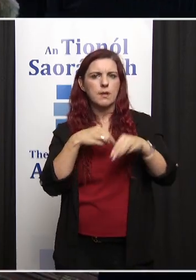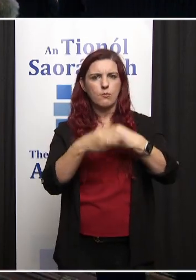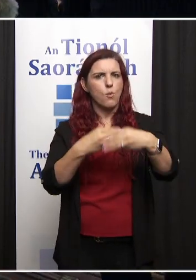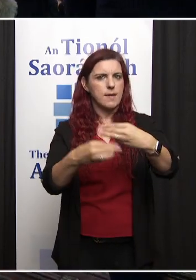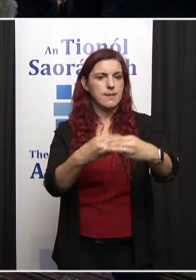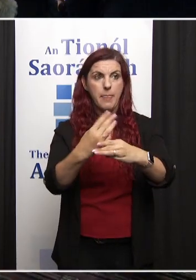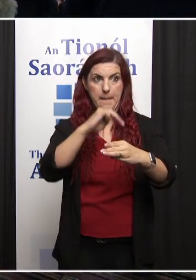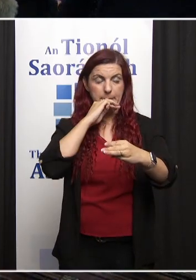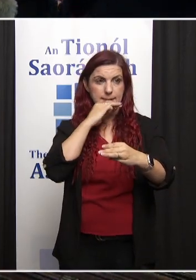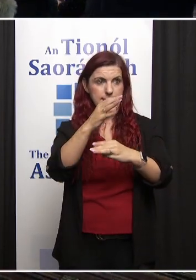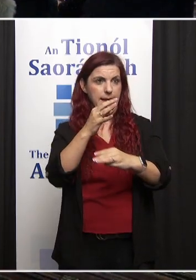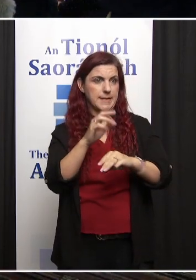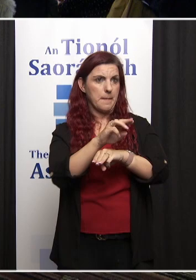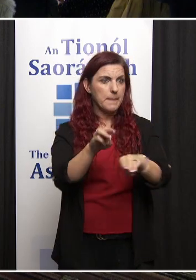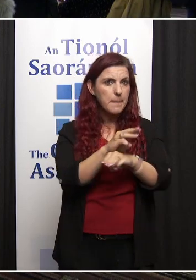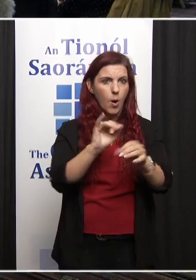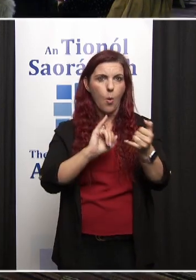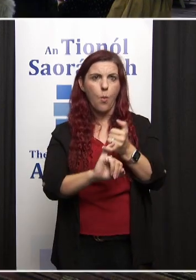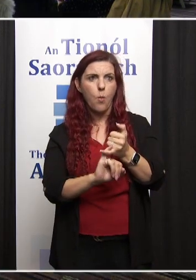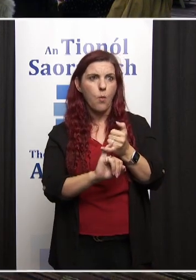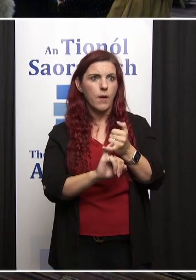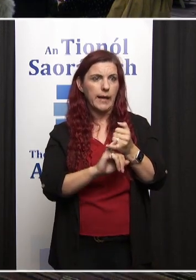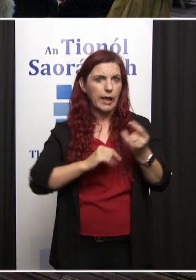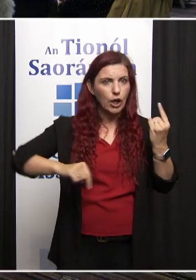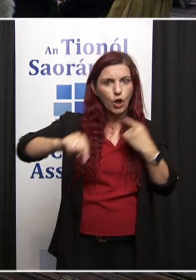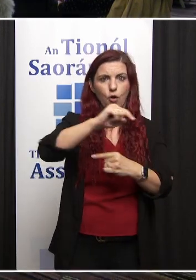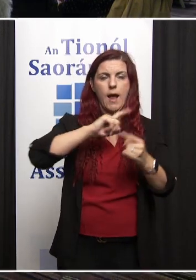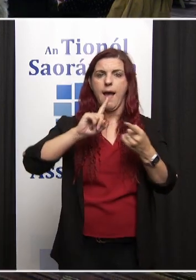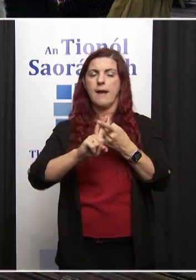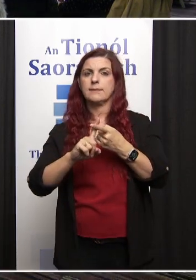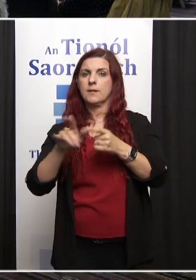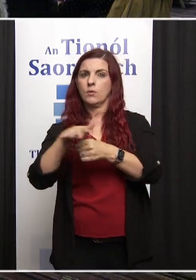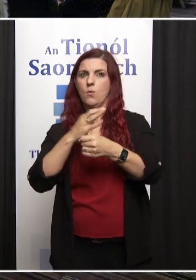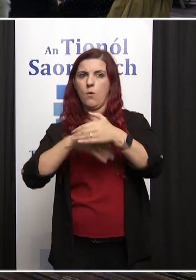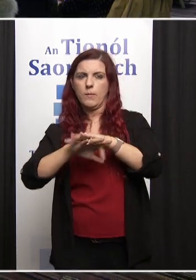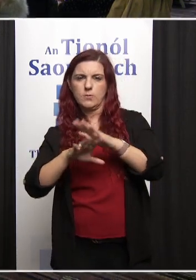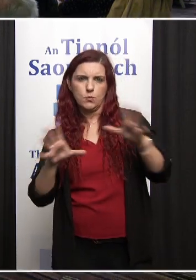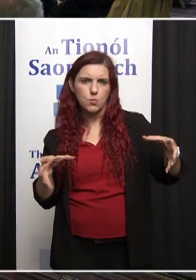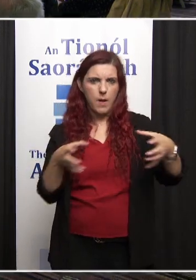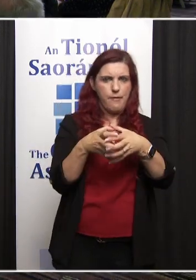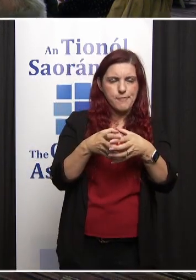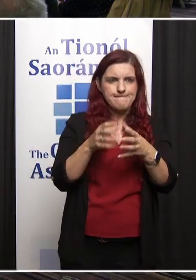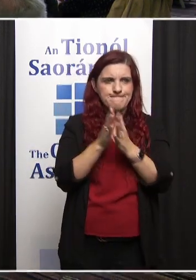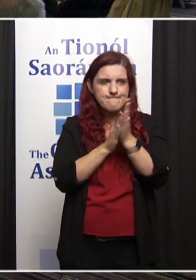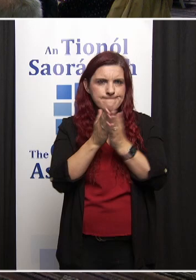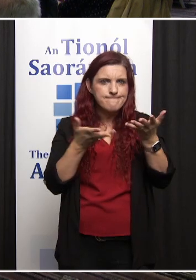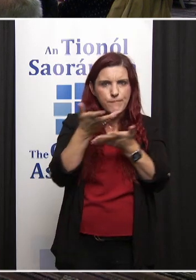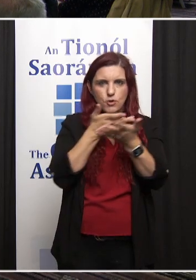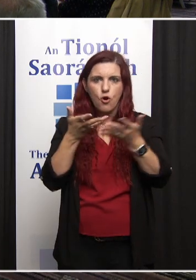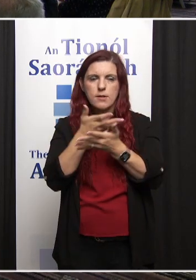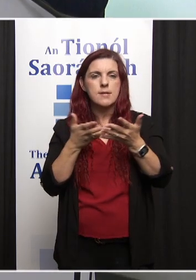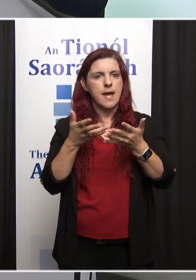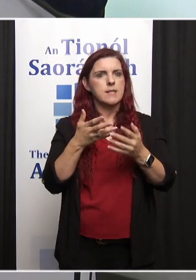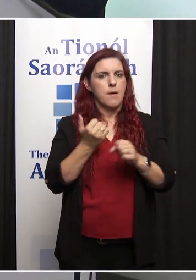citizens and people closer to government and closer to decision making. And really it's about us as